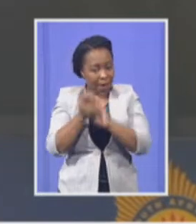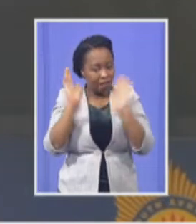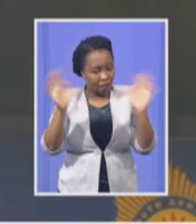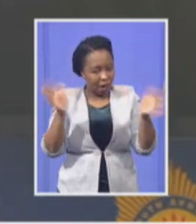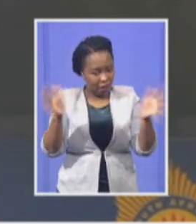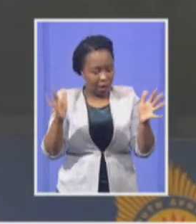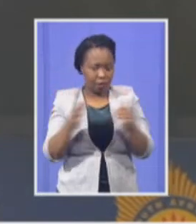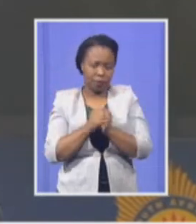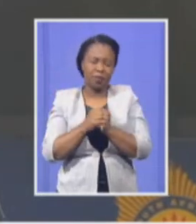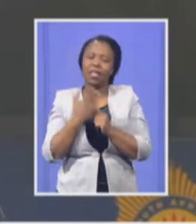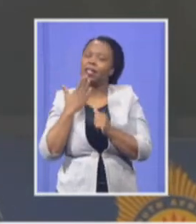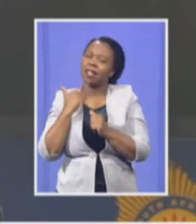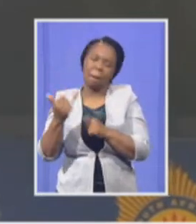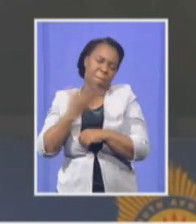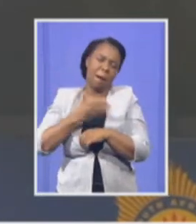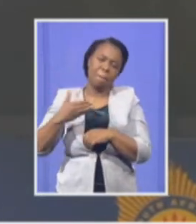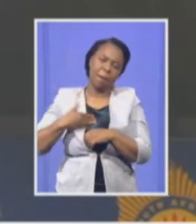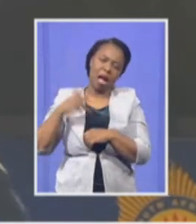Ngizocela mama ukubheka ukuthi